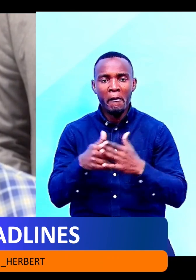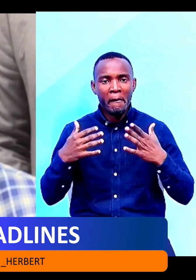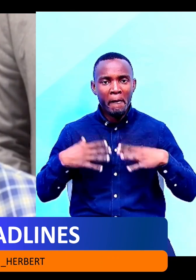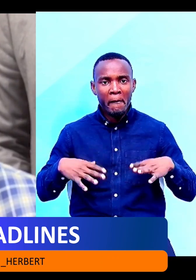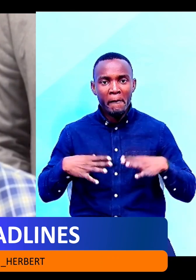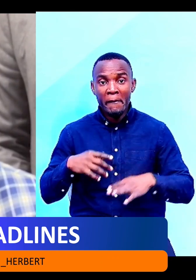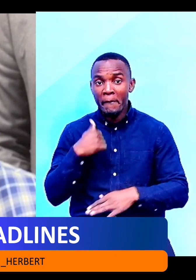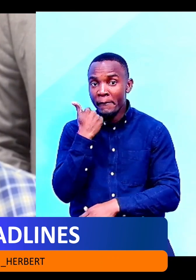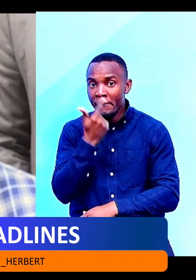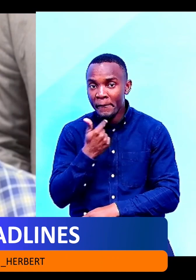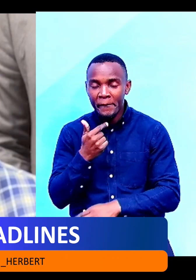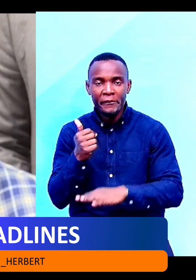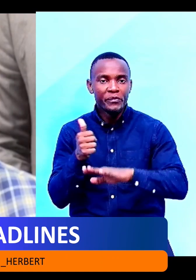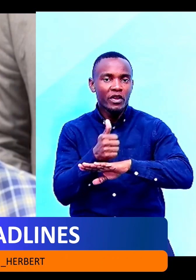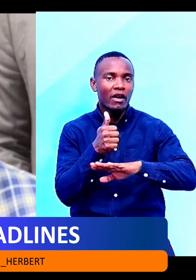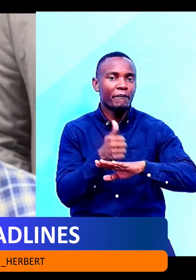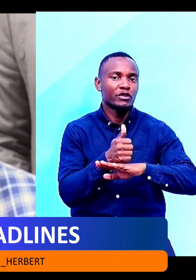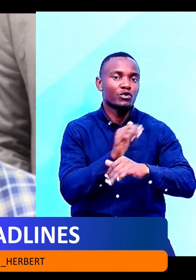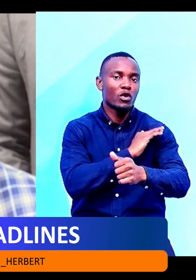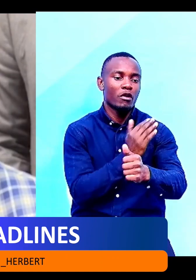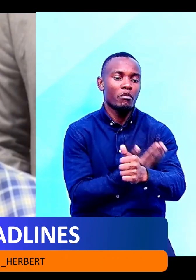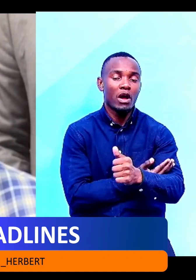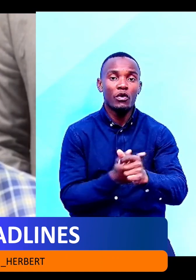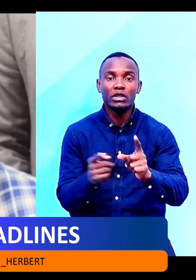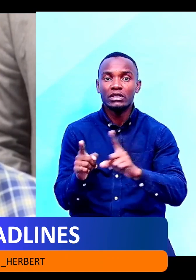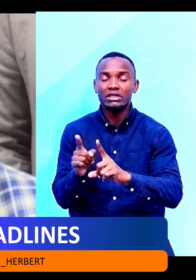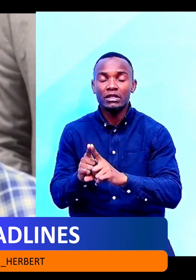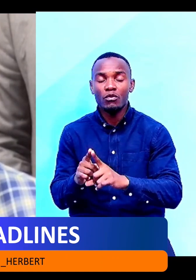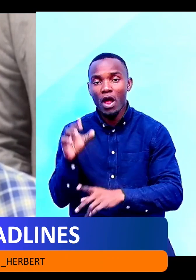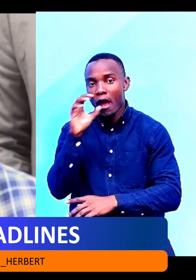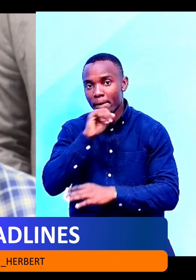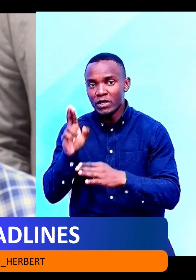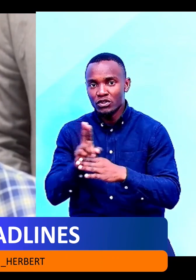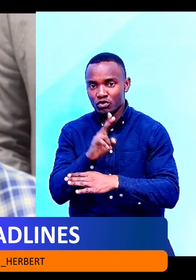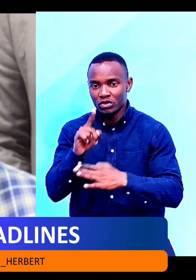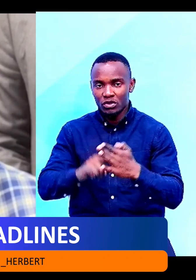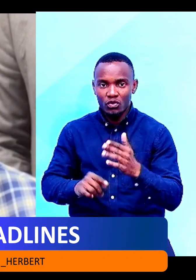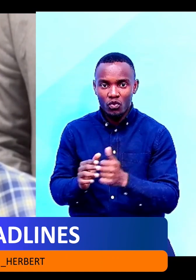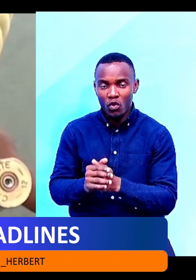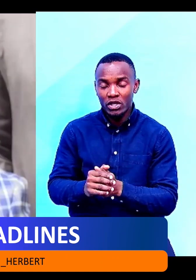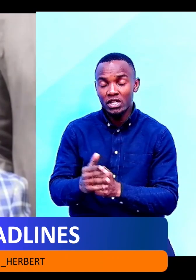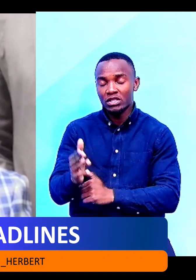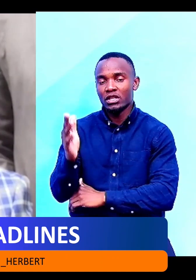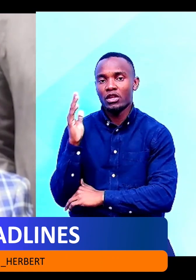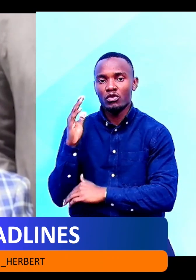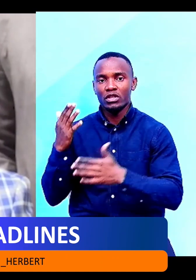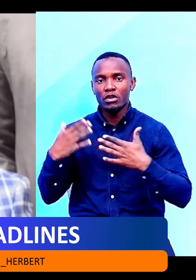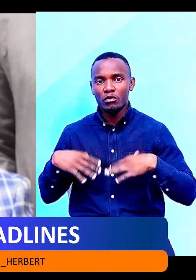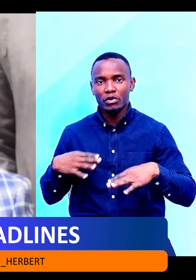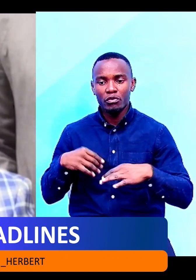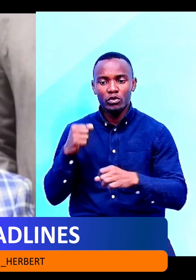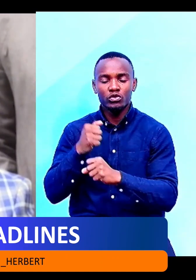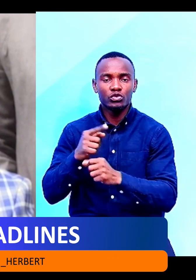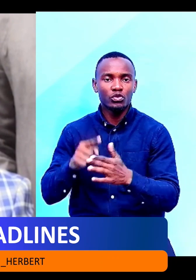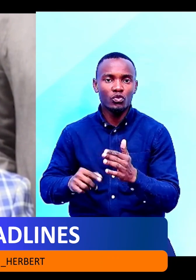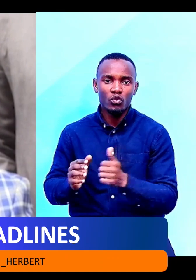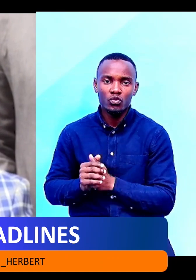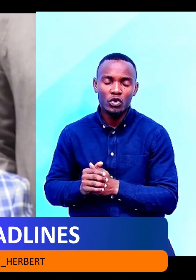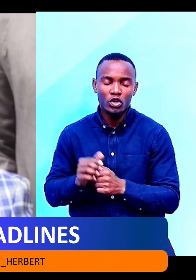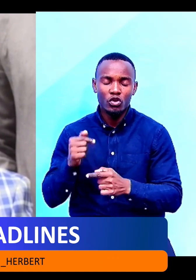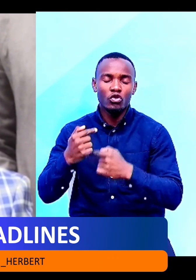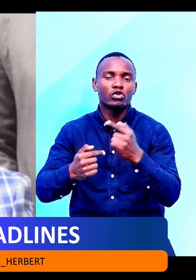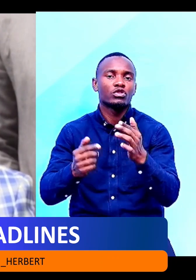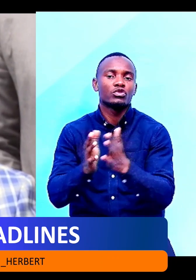power and misusing security personnel to further their political interests. In our careful consideration, the